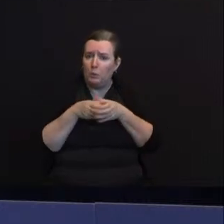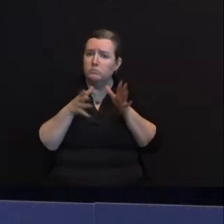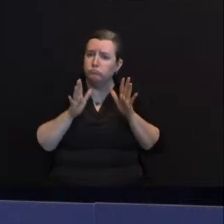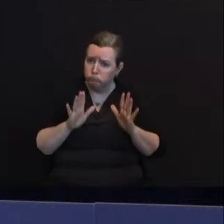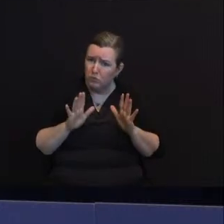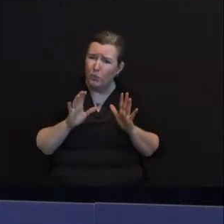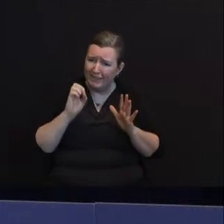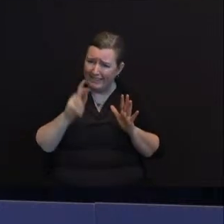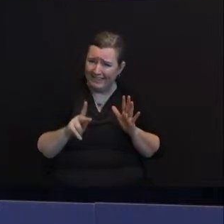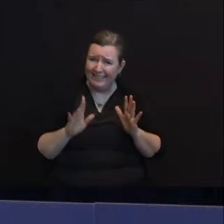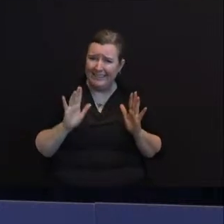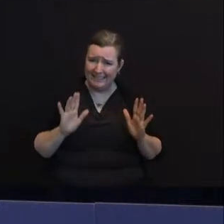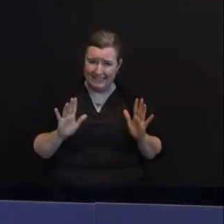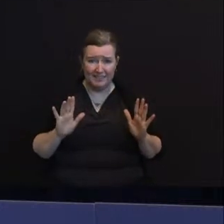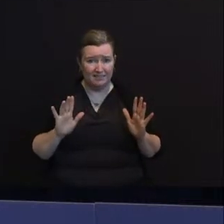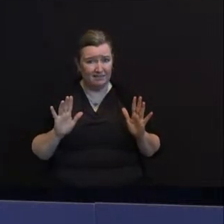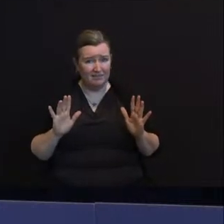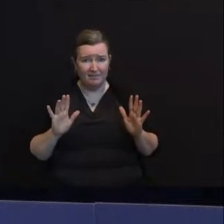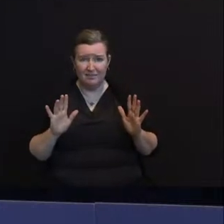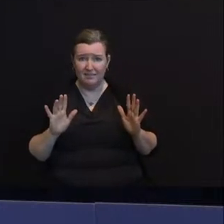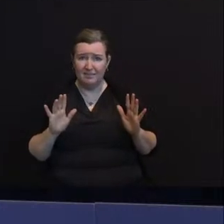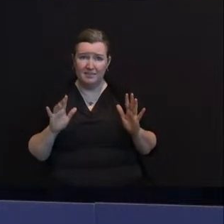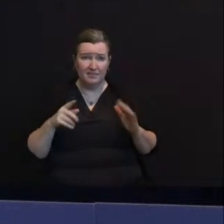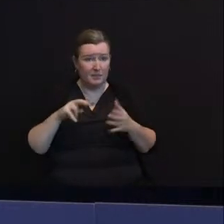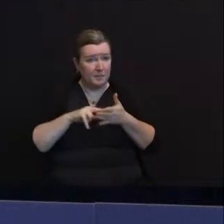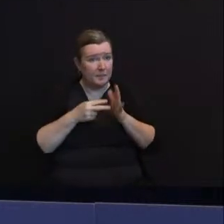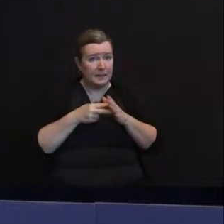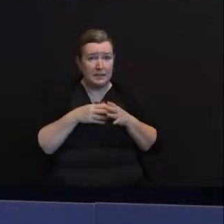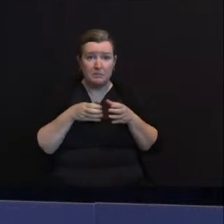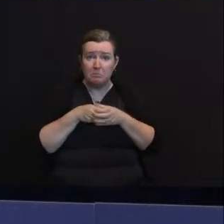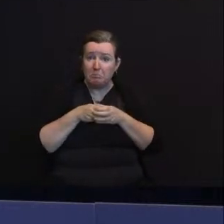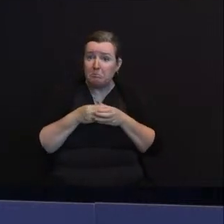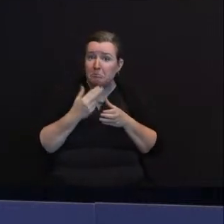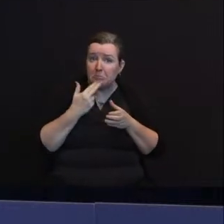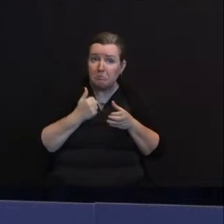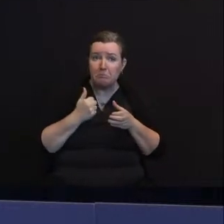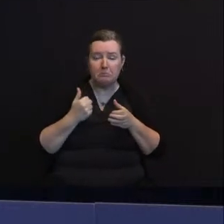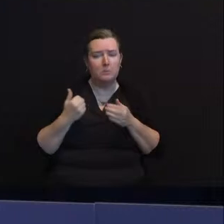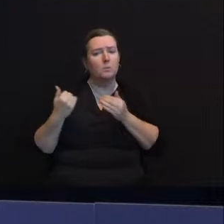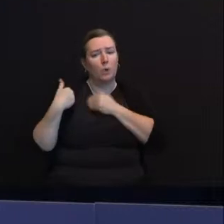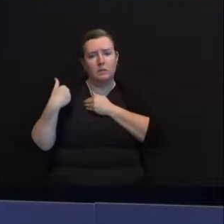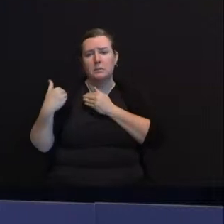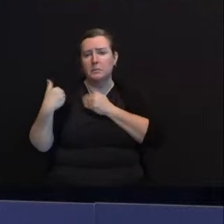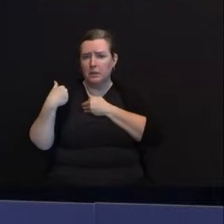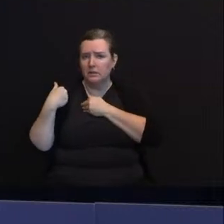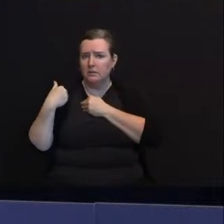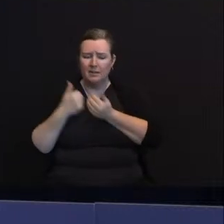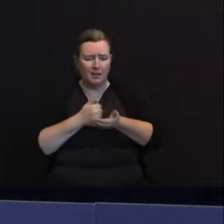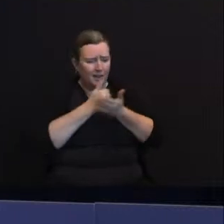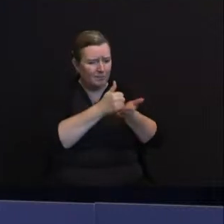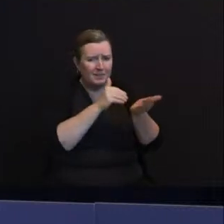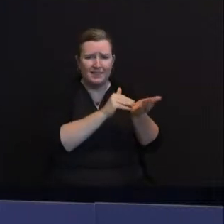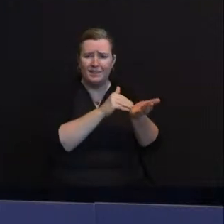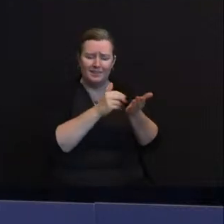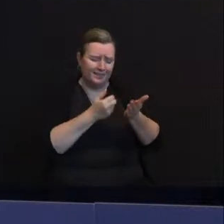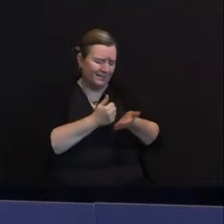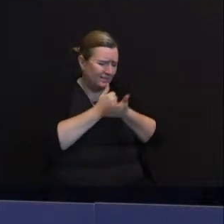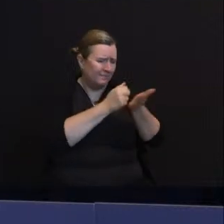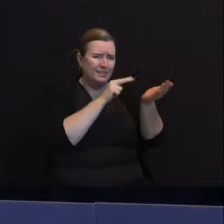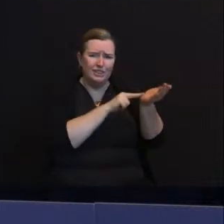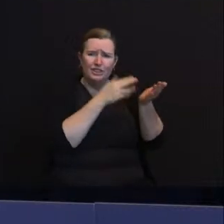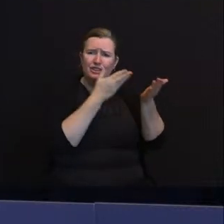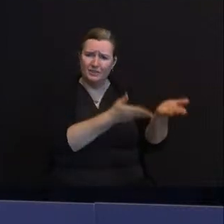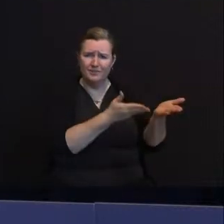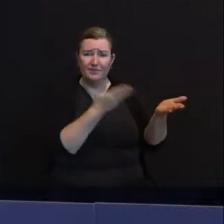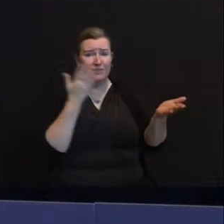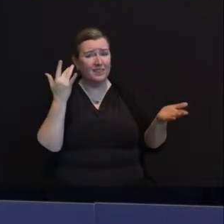others and support the doctors and the nurses and the healthcare workers by stopping the spread of this disease